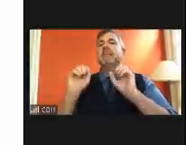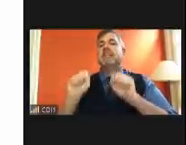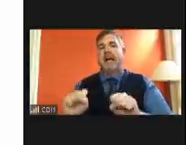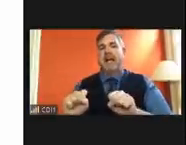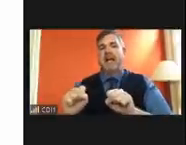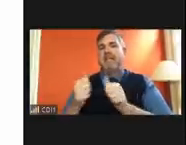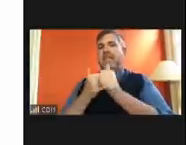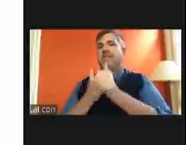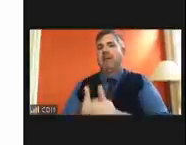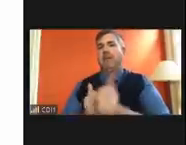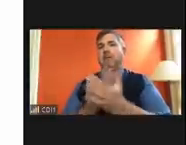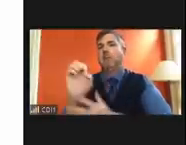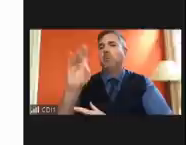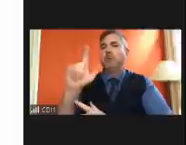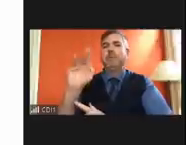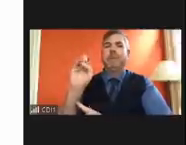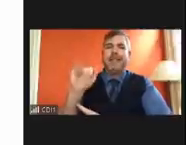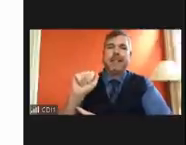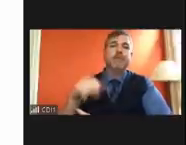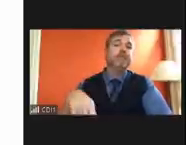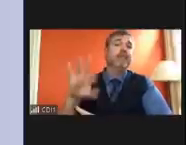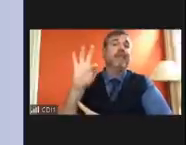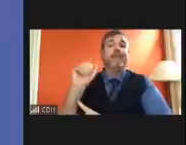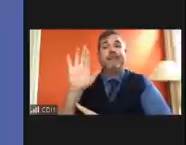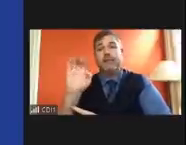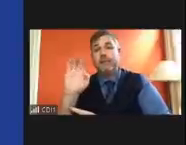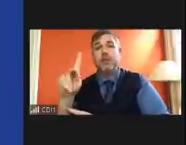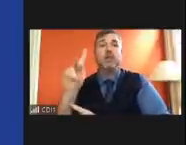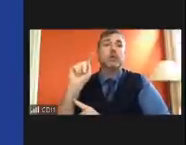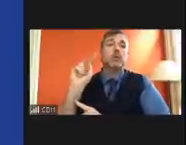Nextdoor. Next, please.